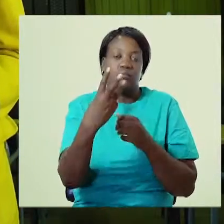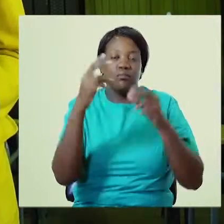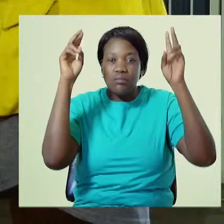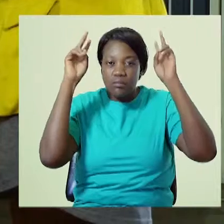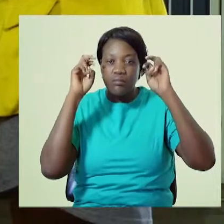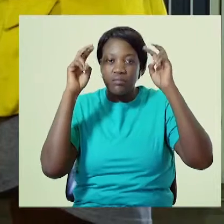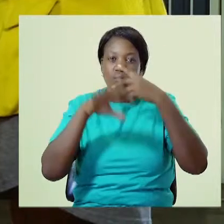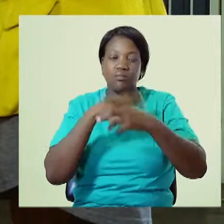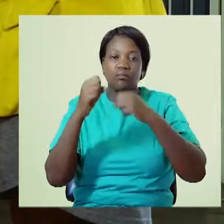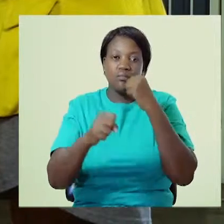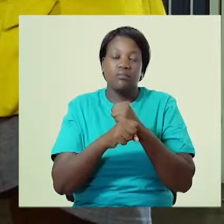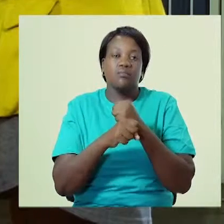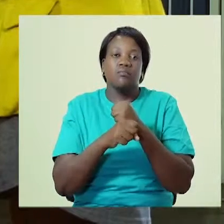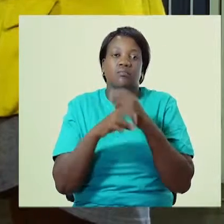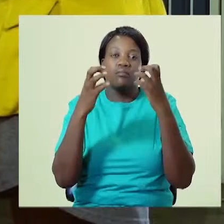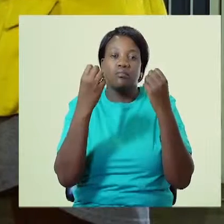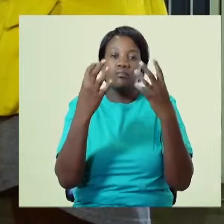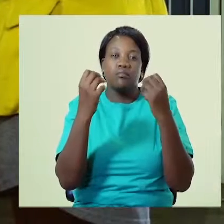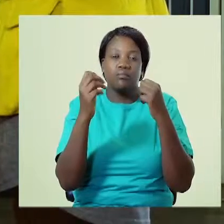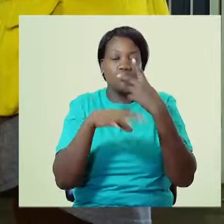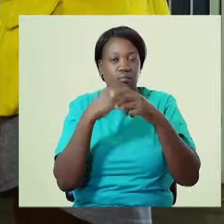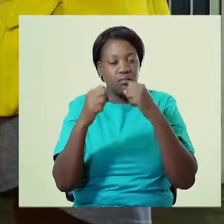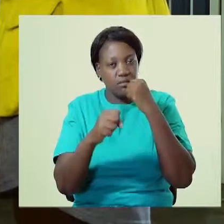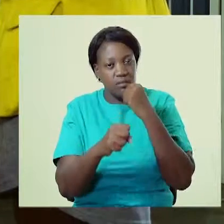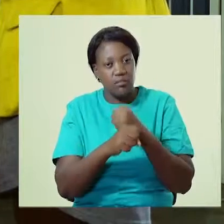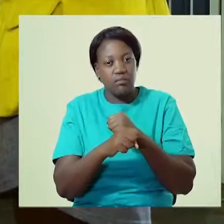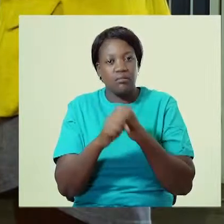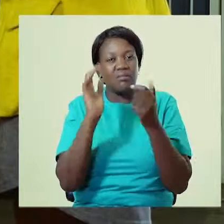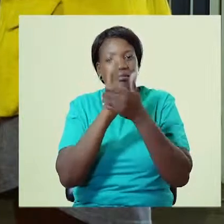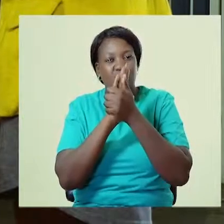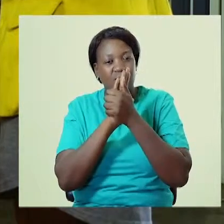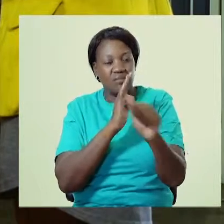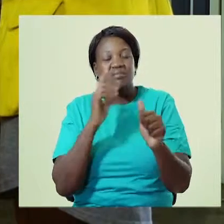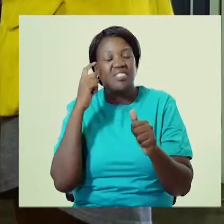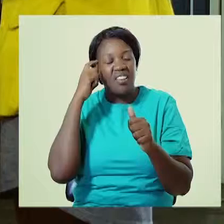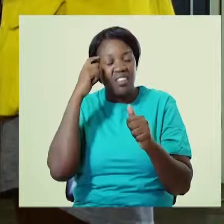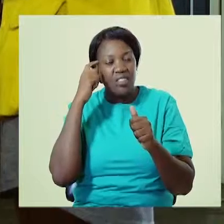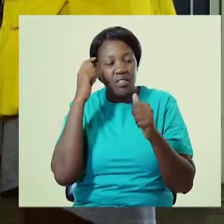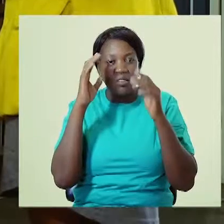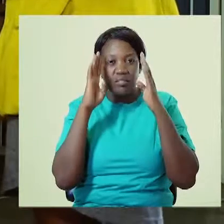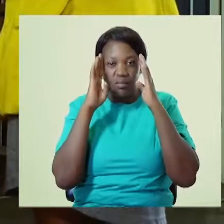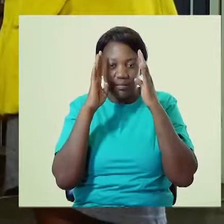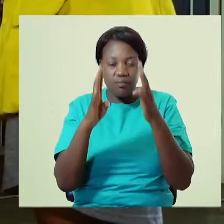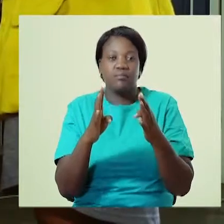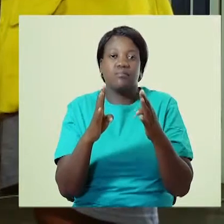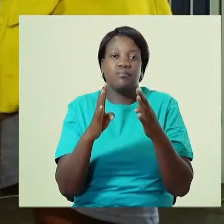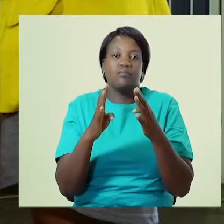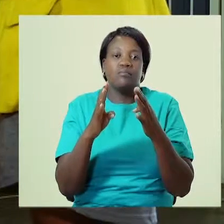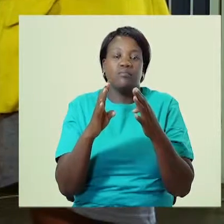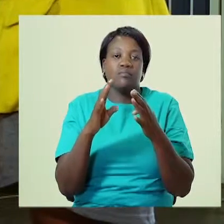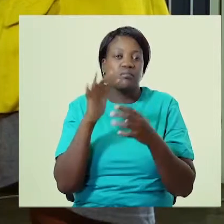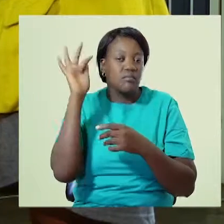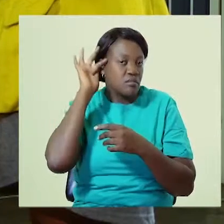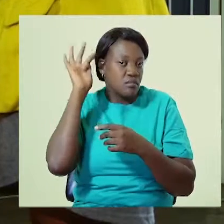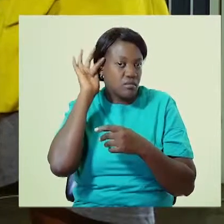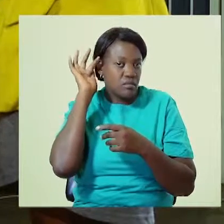of the year? Well, many learners think of listening as a skill that requires no thought or focus. As such, listening